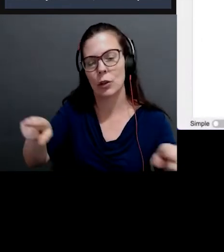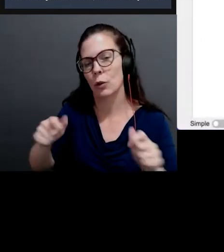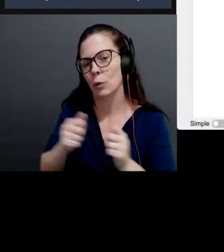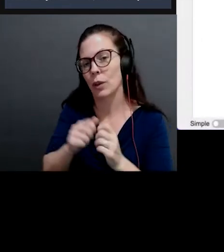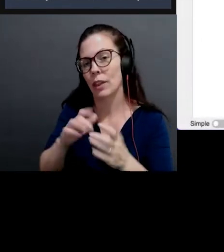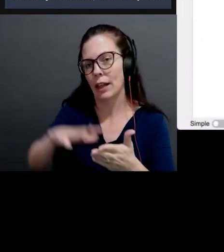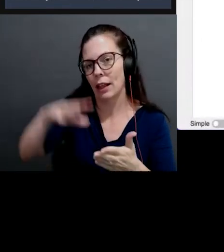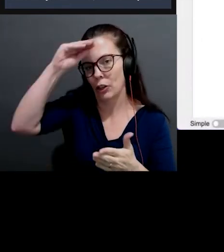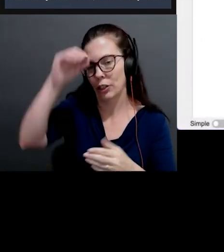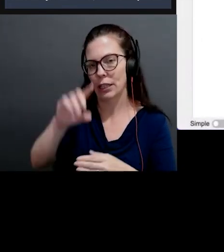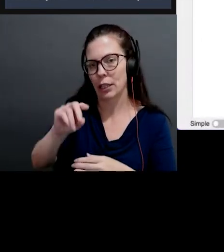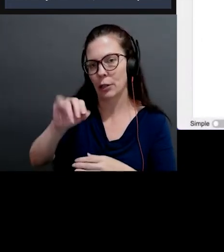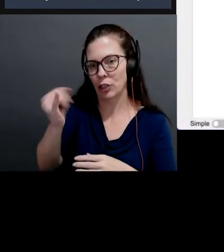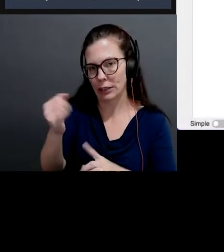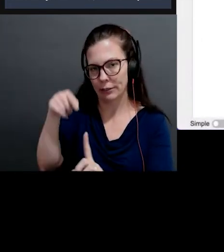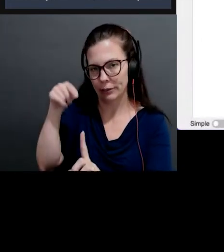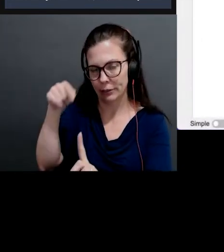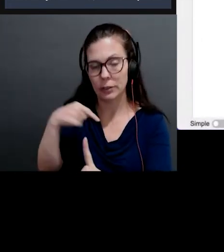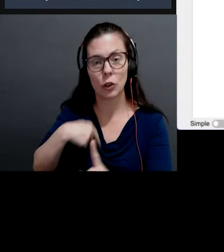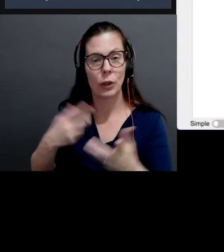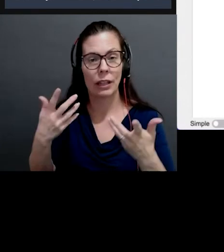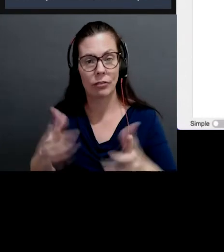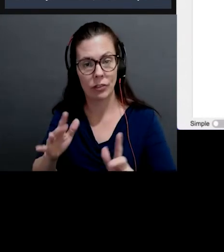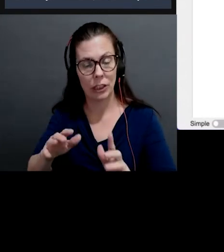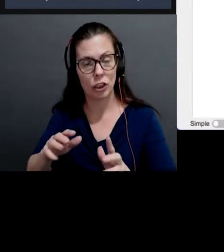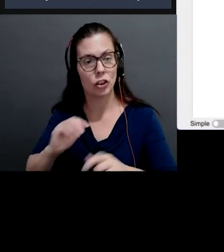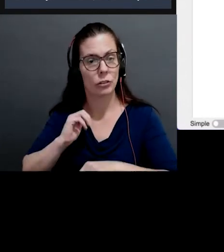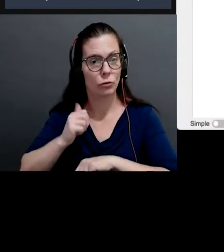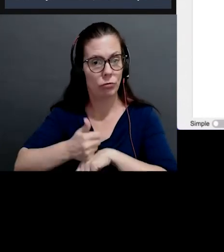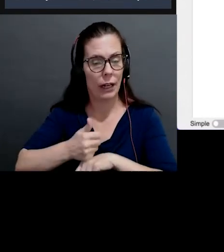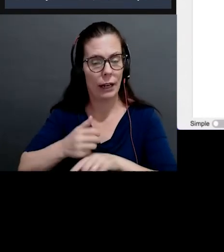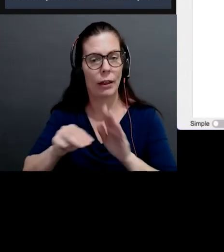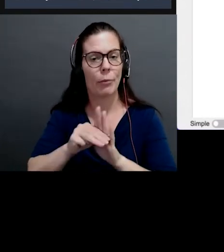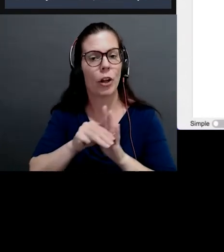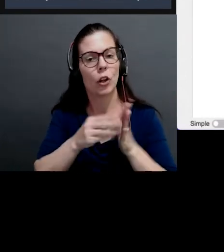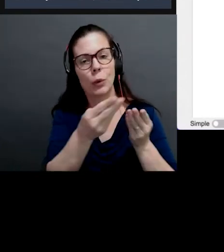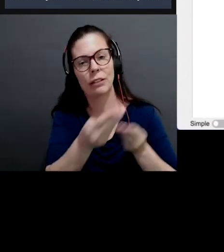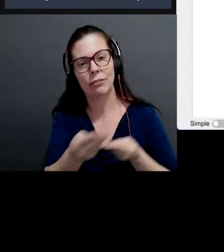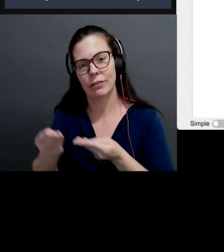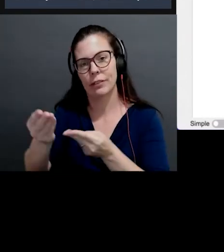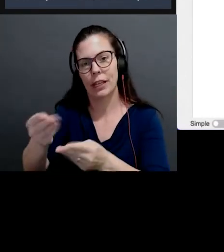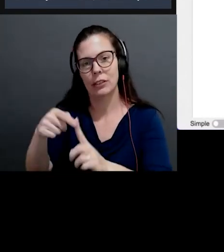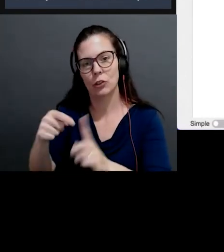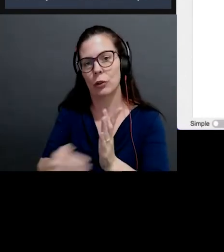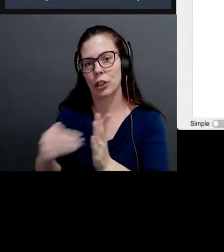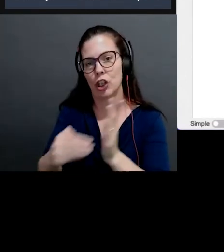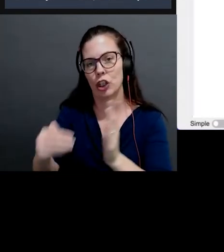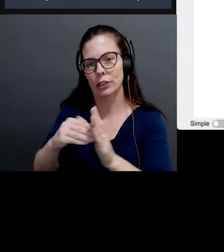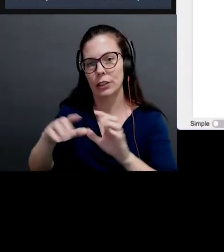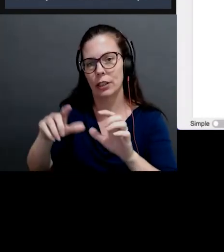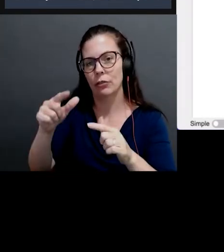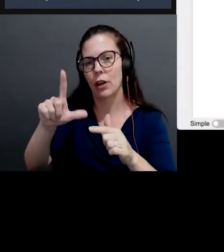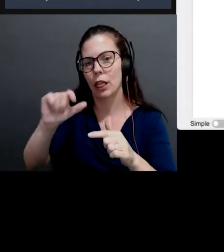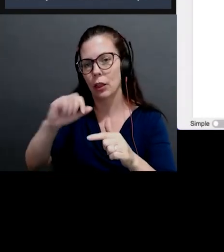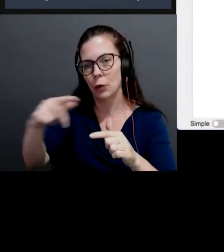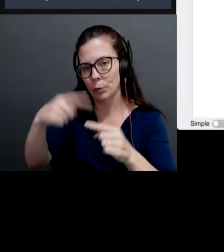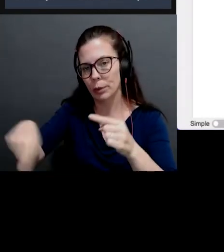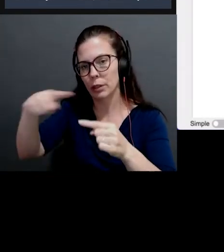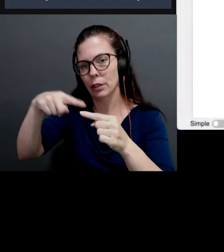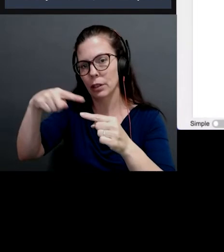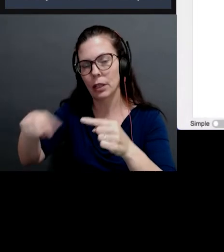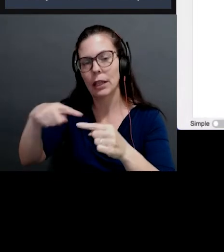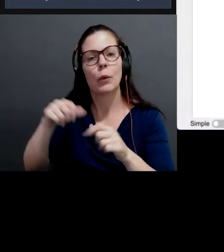error. And once this model is created, we will feed that model to the recursive loop. And that loop will keep training that model until